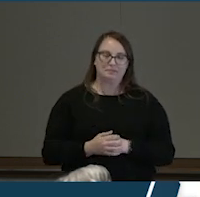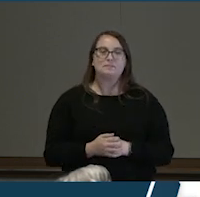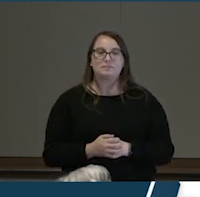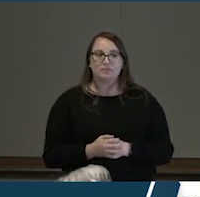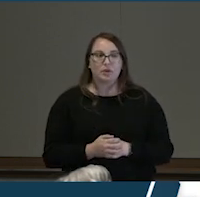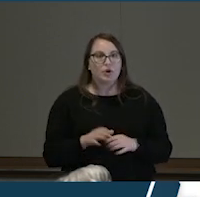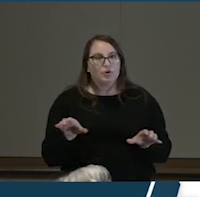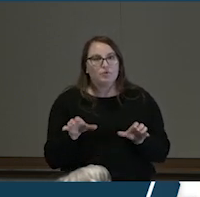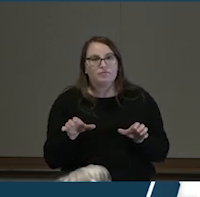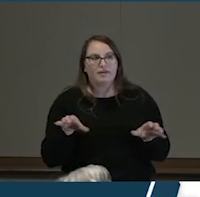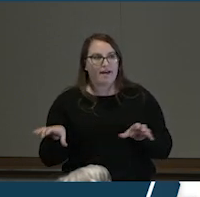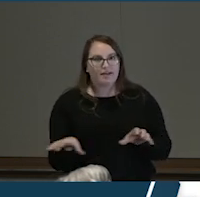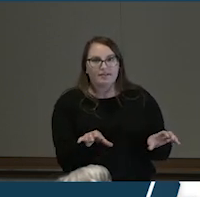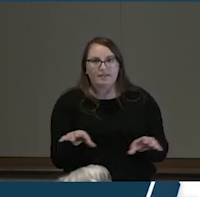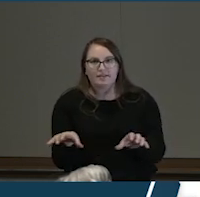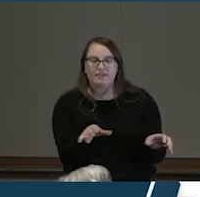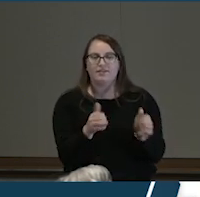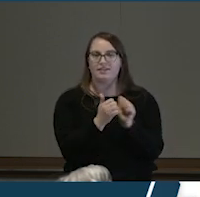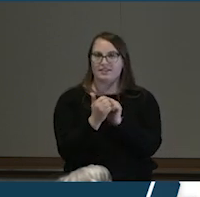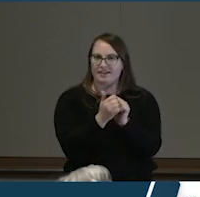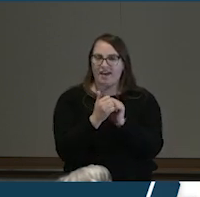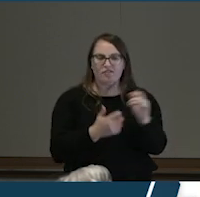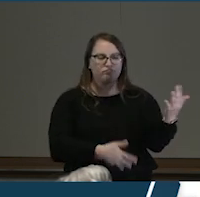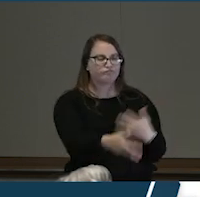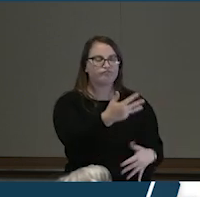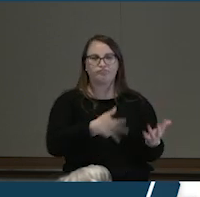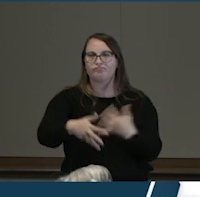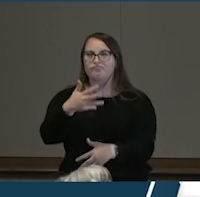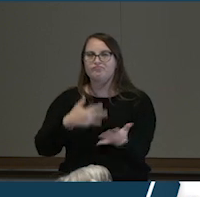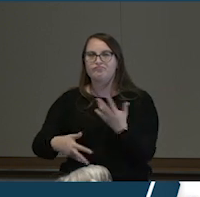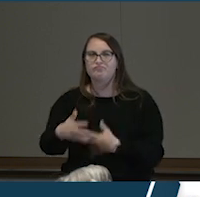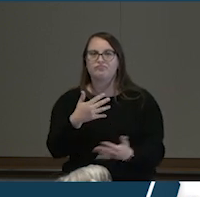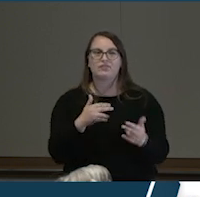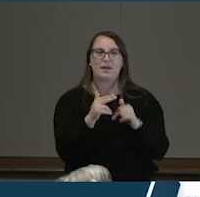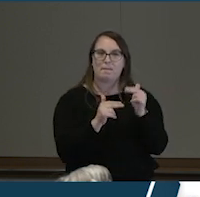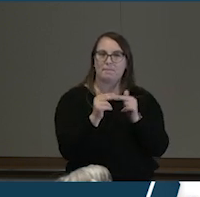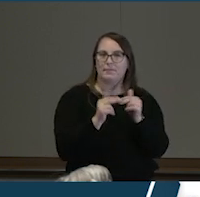You're building relationships with the people who are in the program.